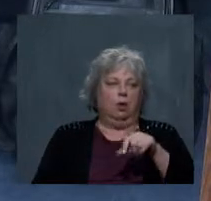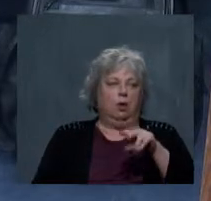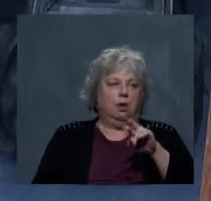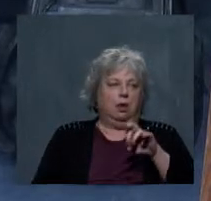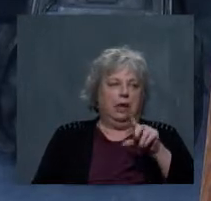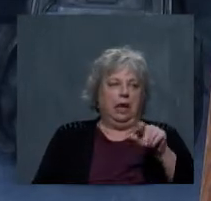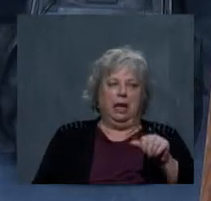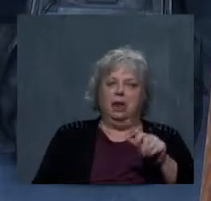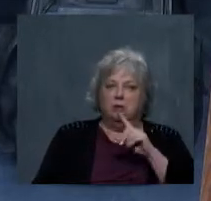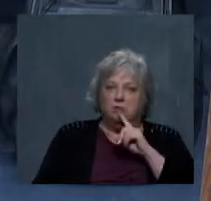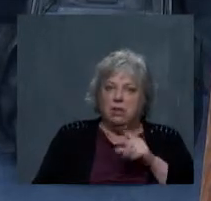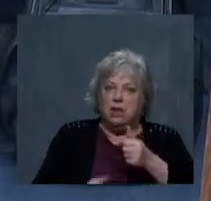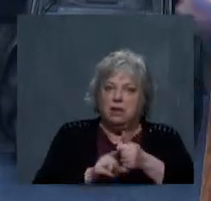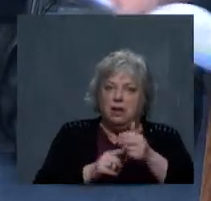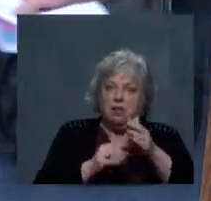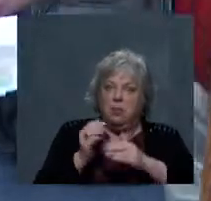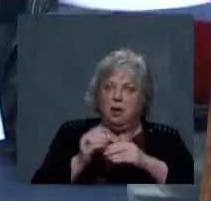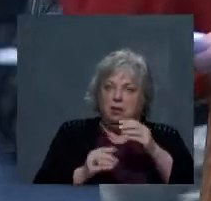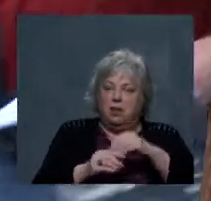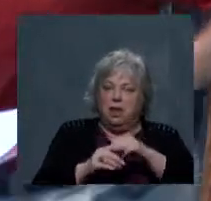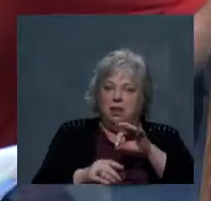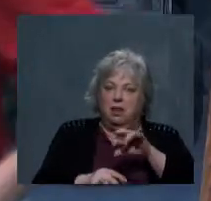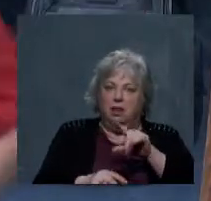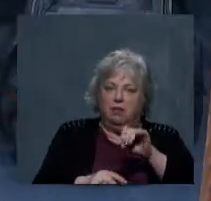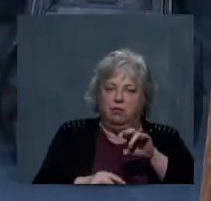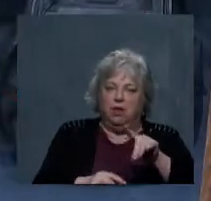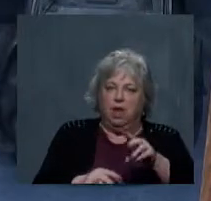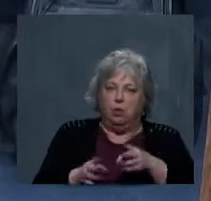the floodway. So I'll pass those